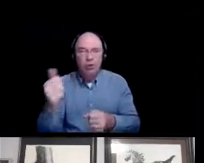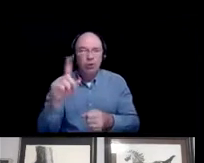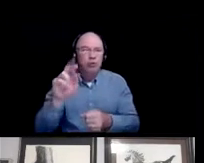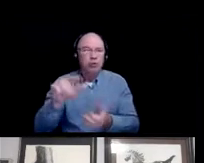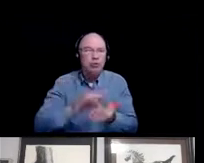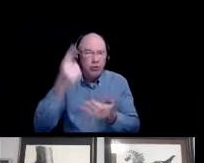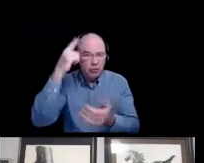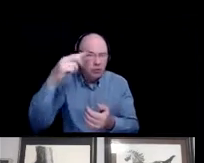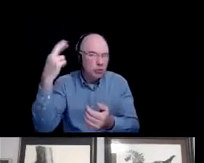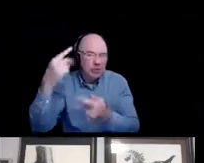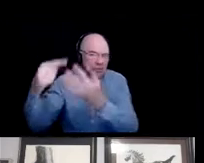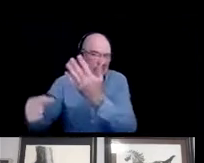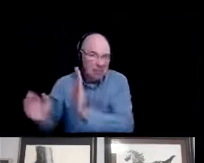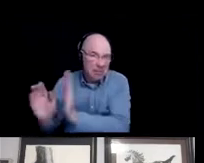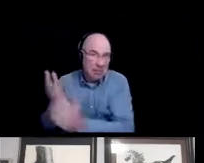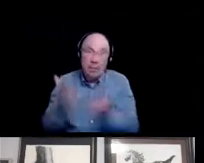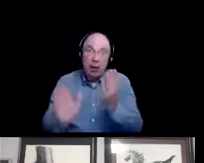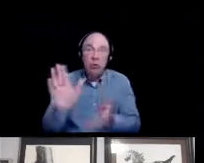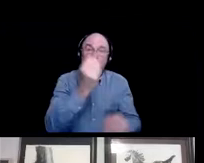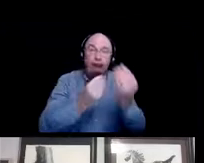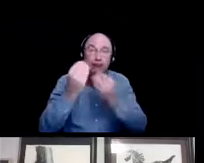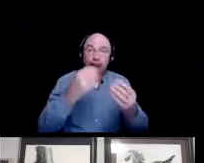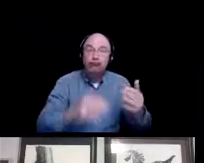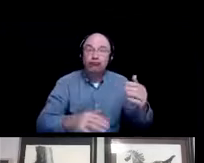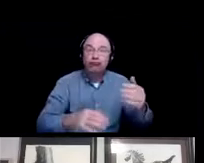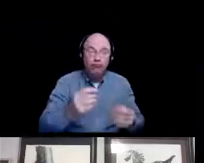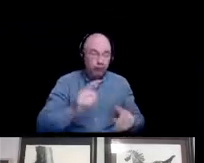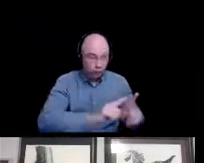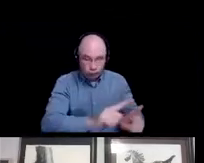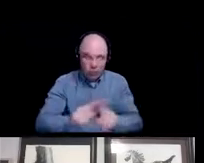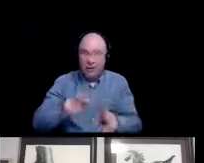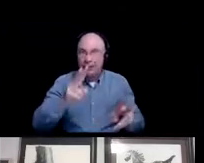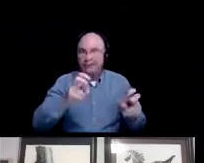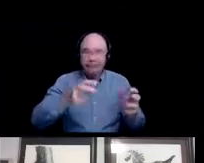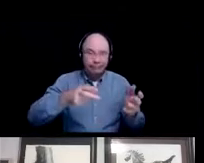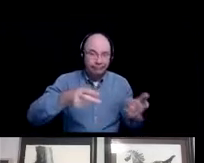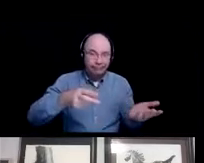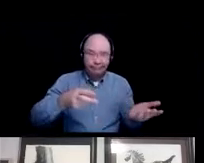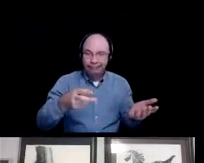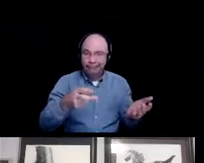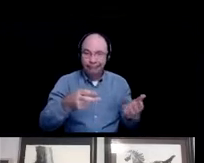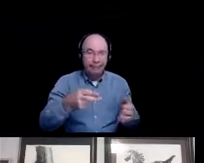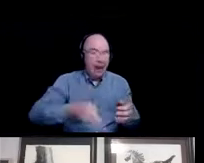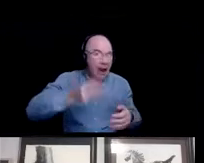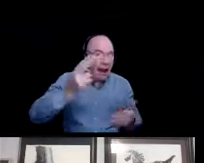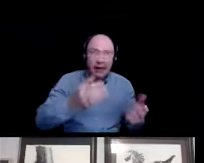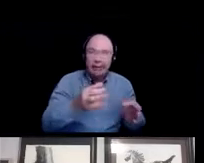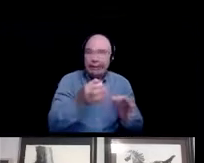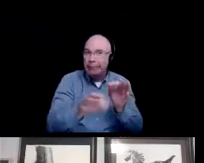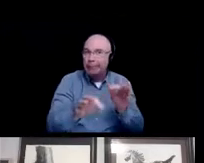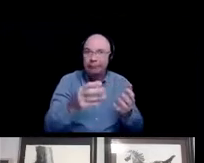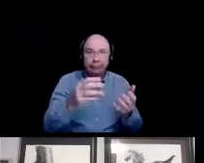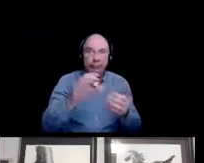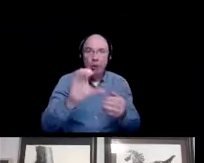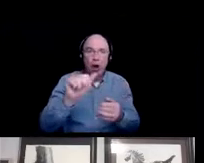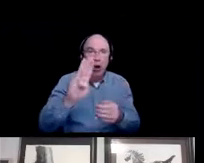for your life. It could be that your diet was very high in quick, simple carbs, sugar that caused inflammation